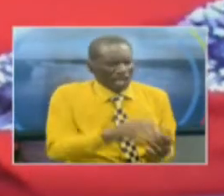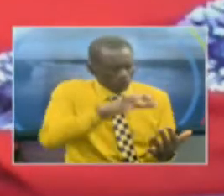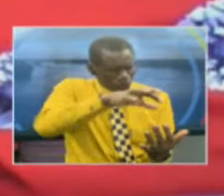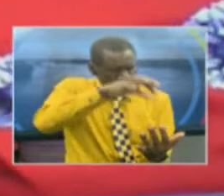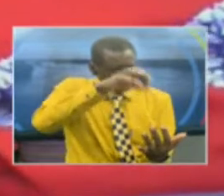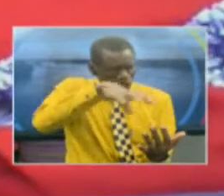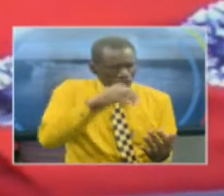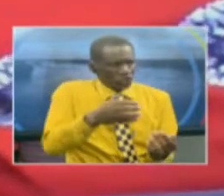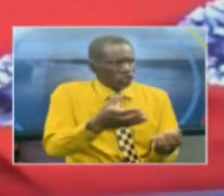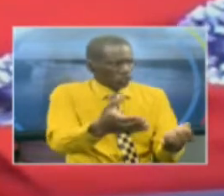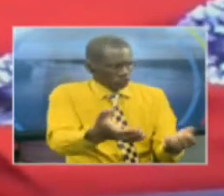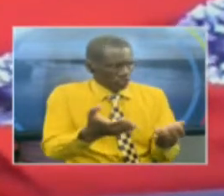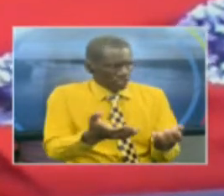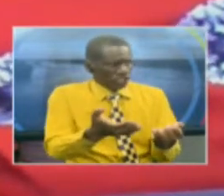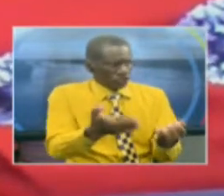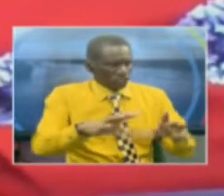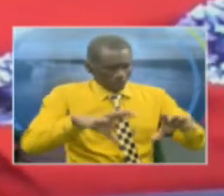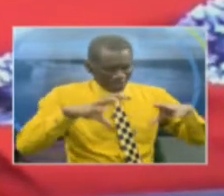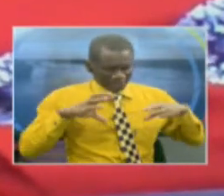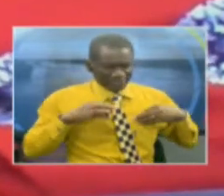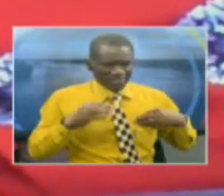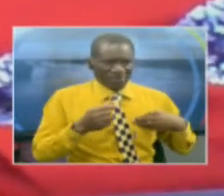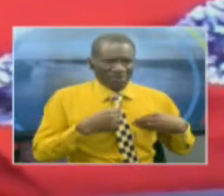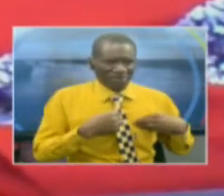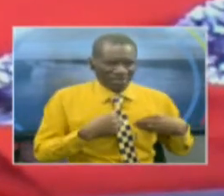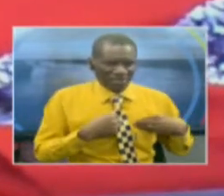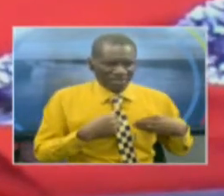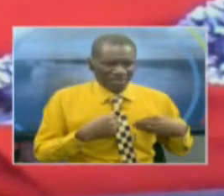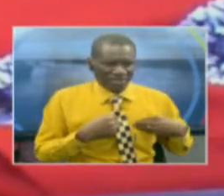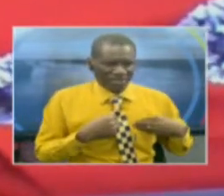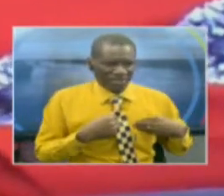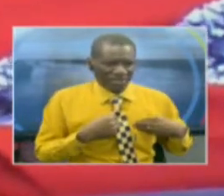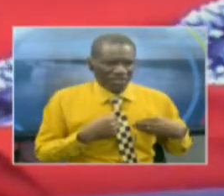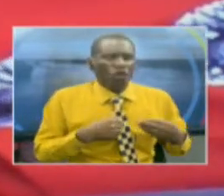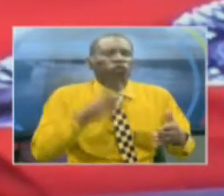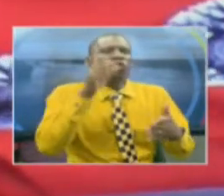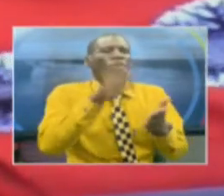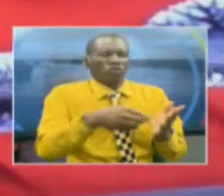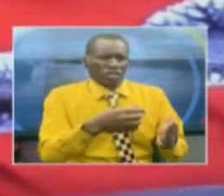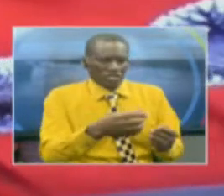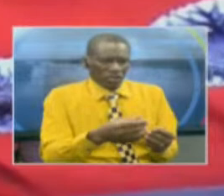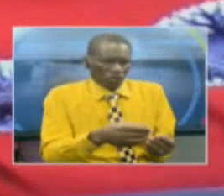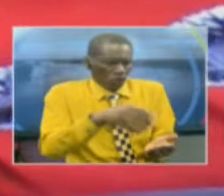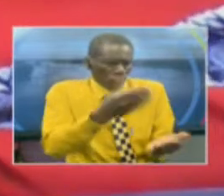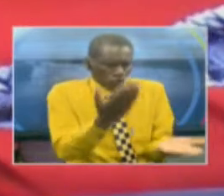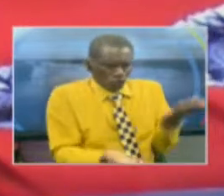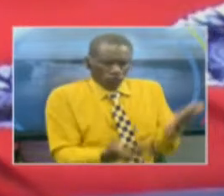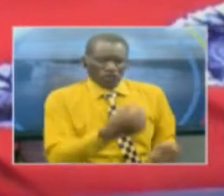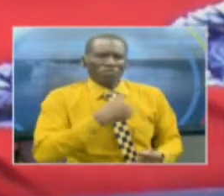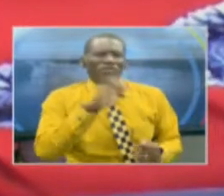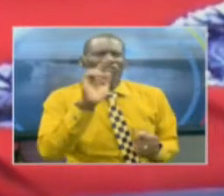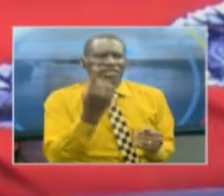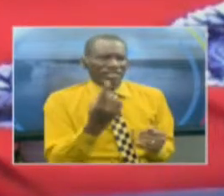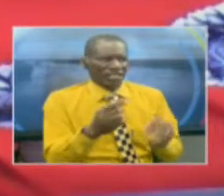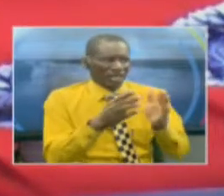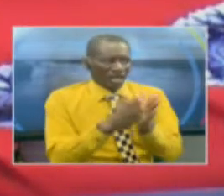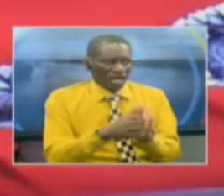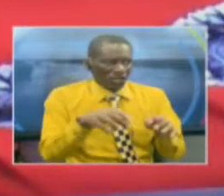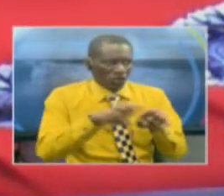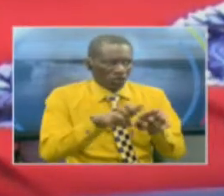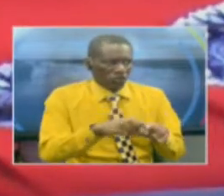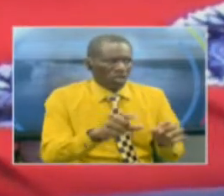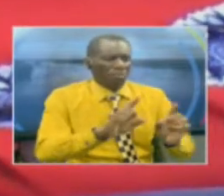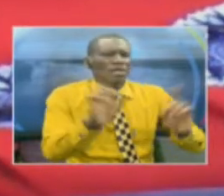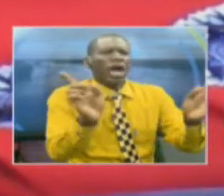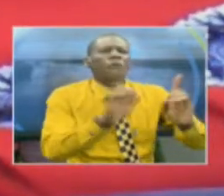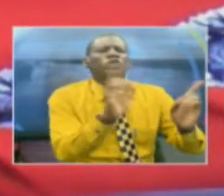had to take me for what I was. You had to value me. And I was not just